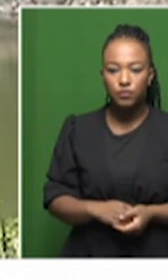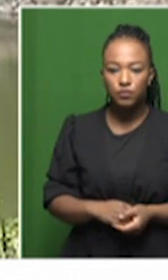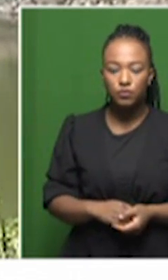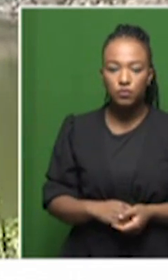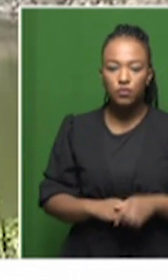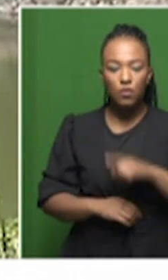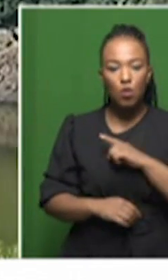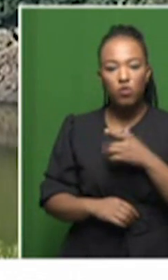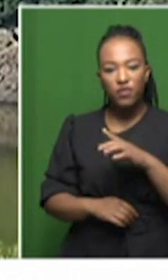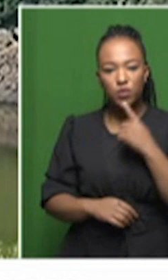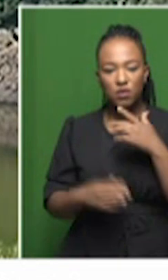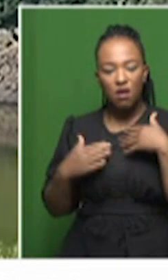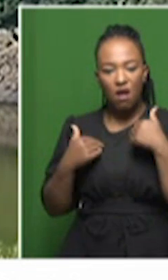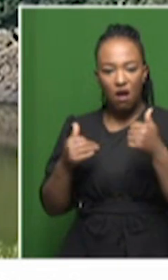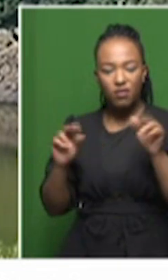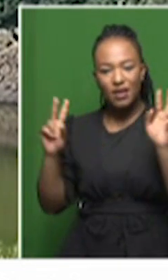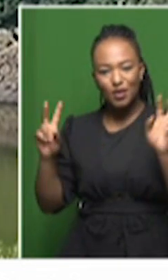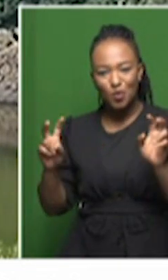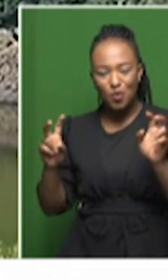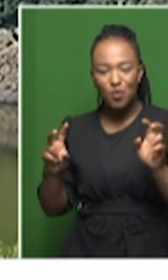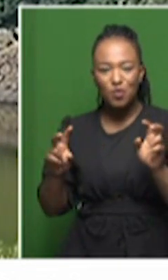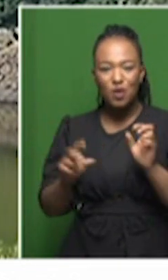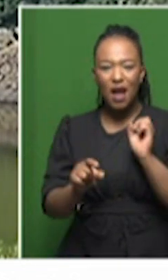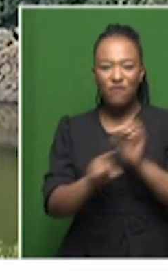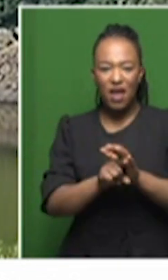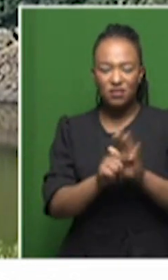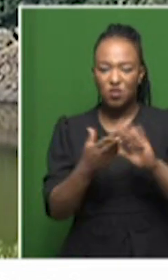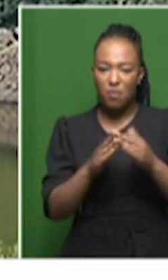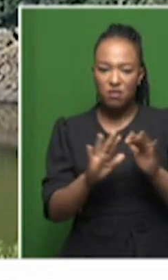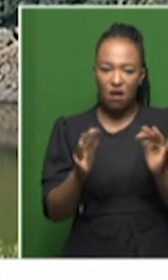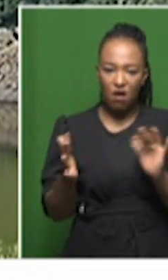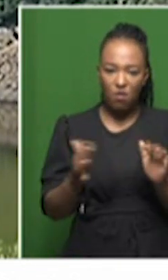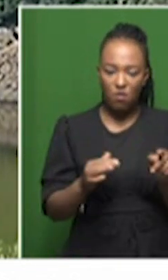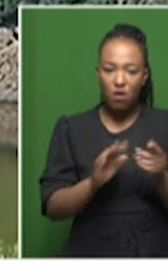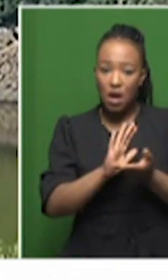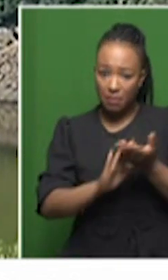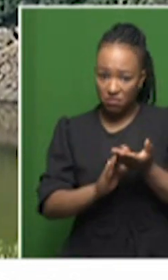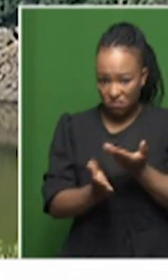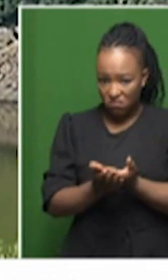health issues and how this has affected residents, are you able to give us an update on that?